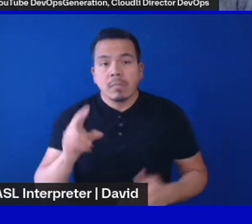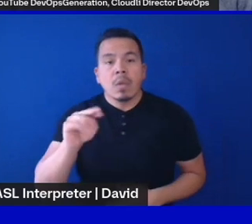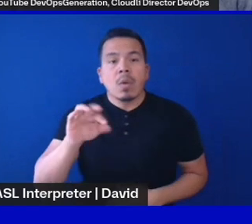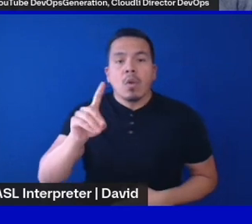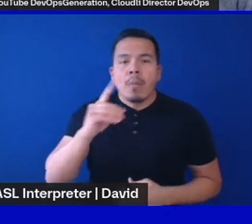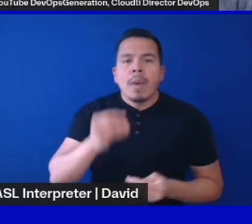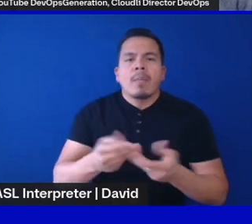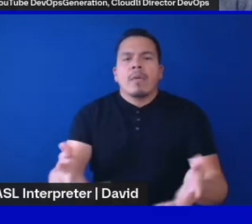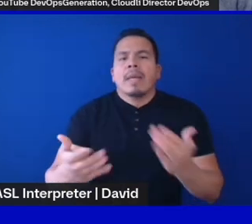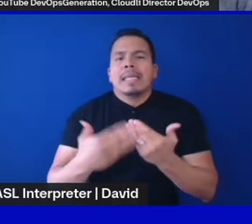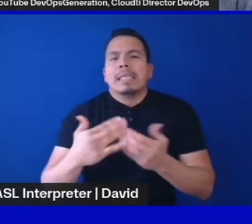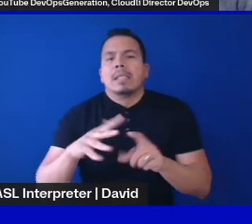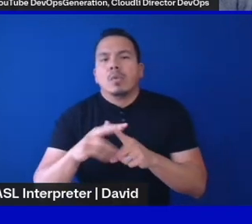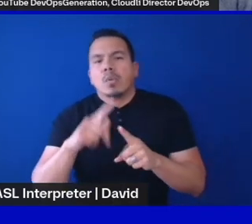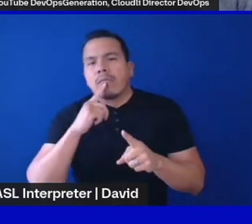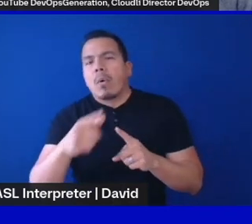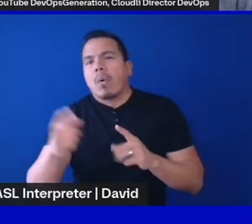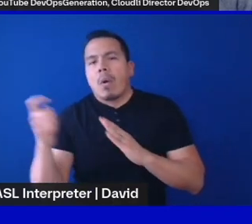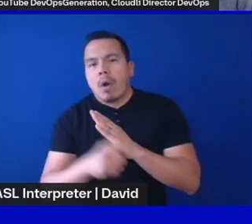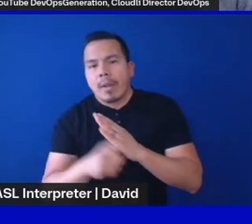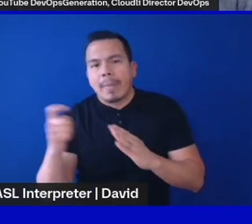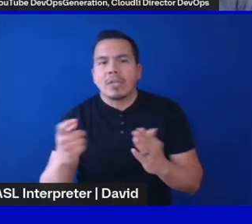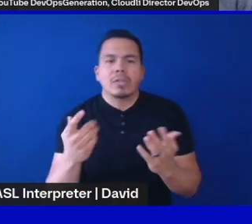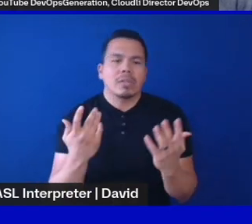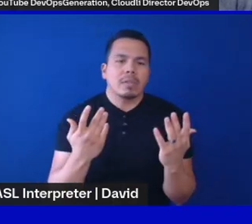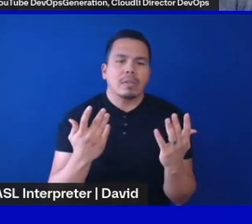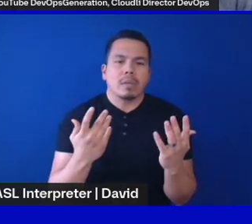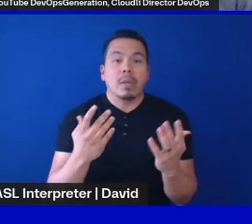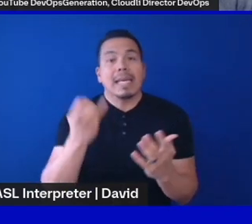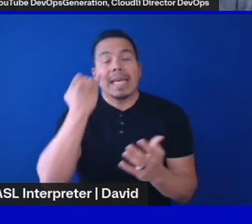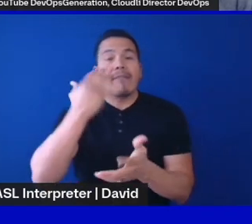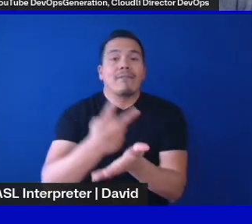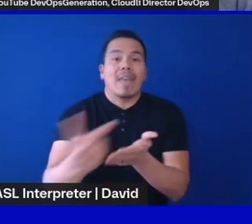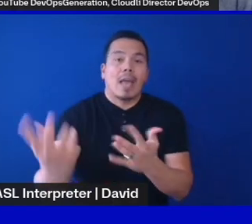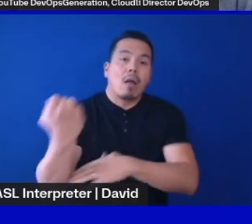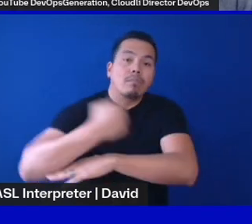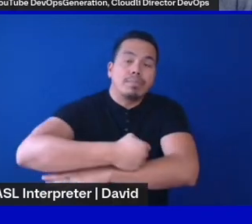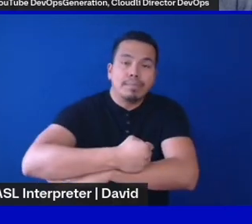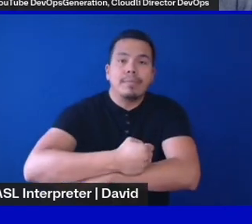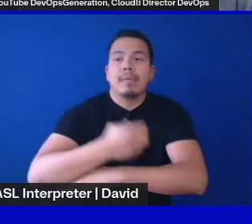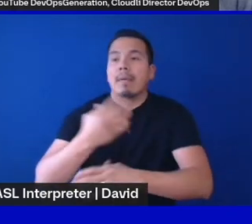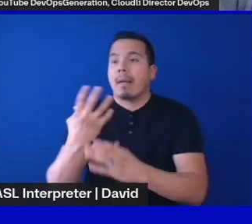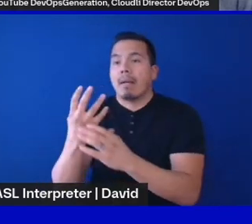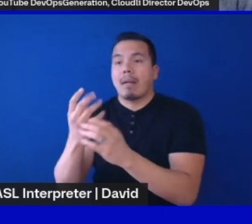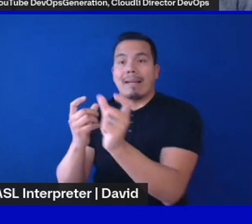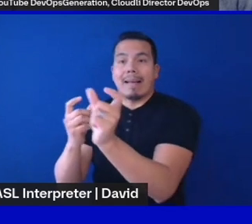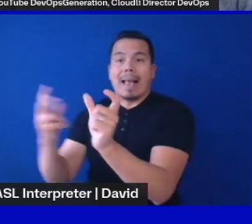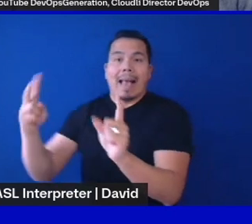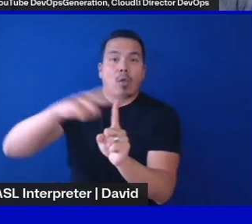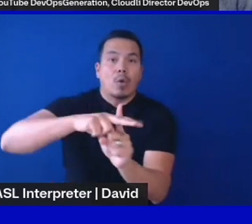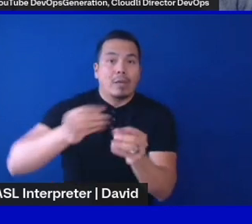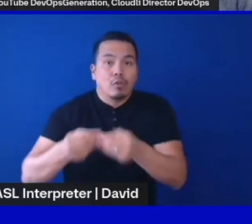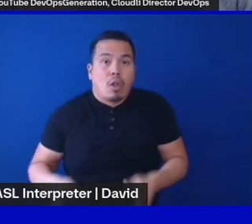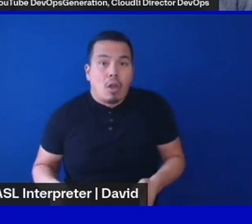number of allocations and control how failover happens when an allocation fails or is lost, which means it's easy for